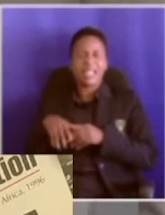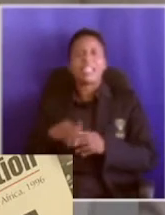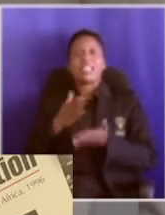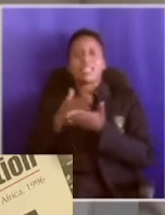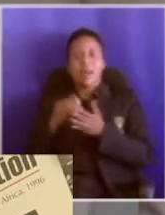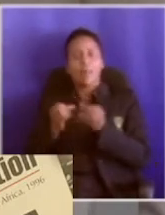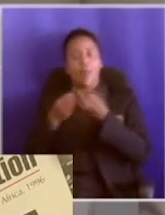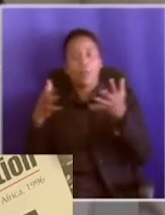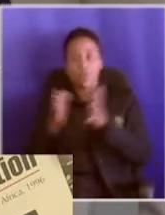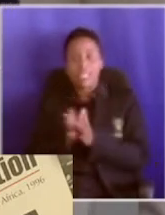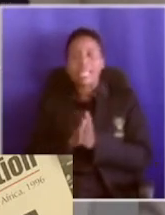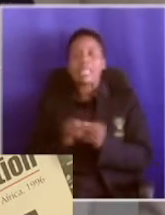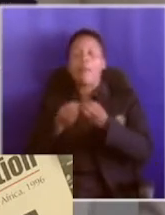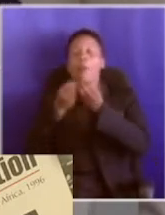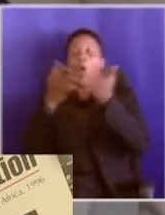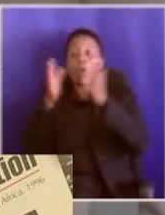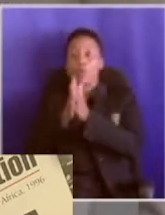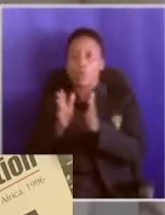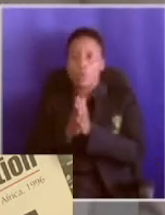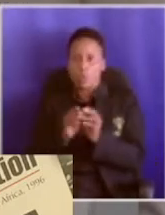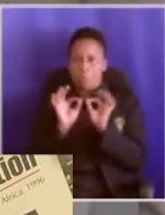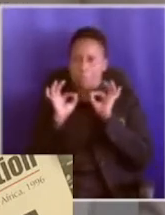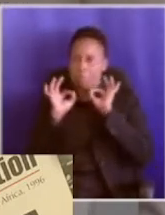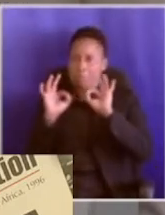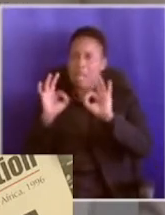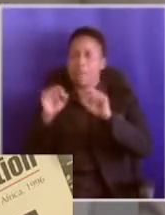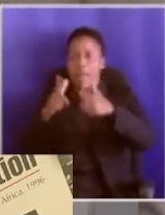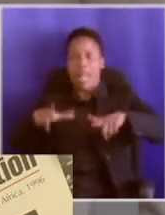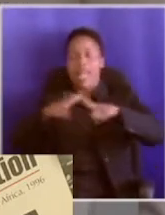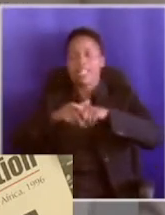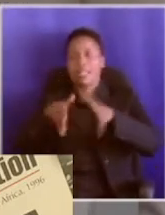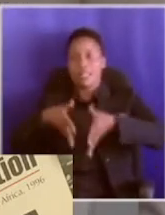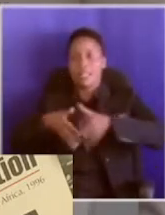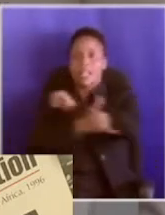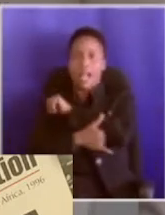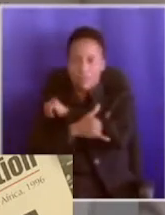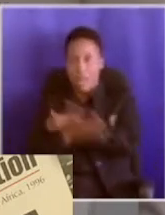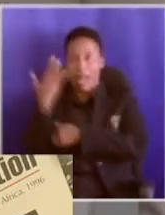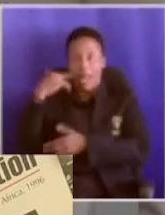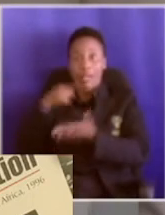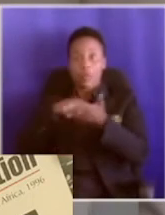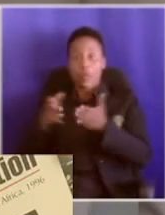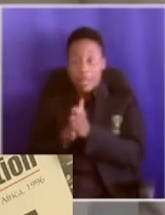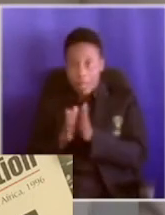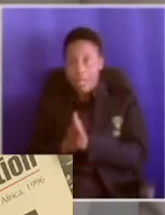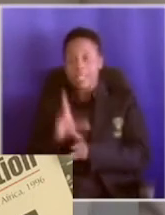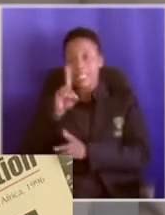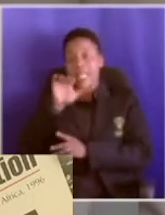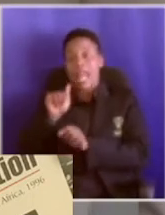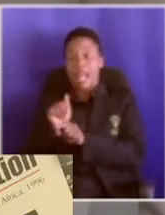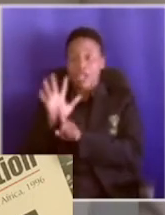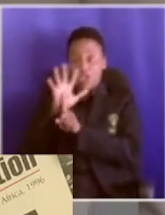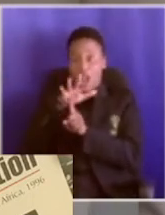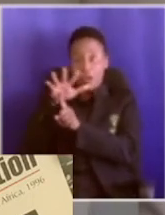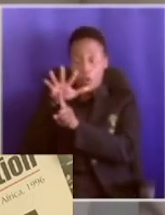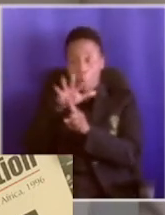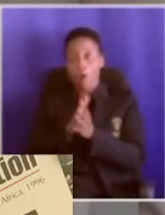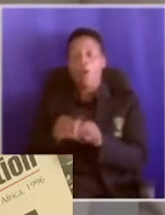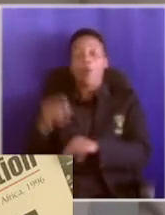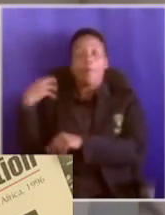most fertile land in the country. Last week, the DA Shadow Minister of Agriculture,